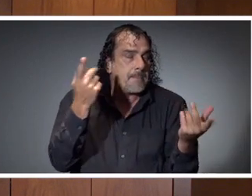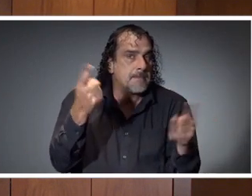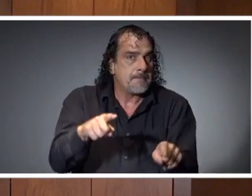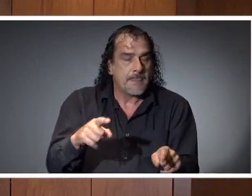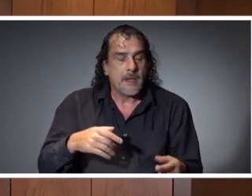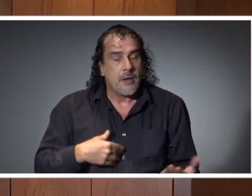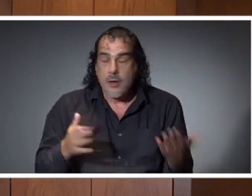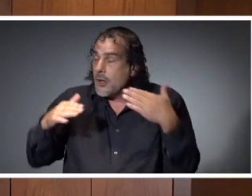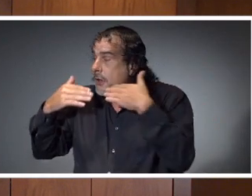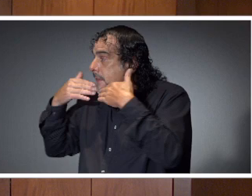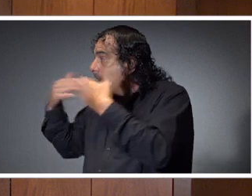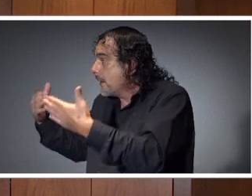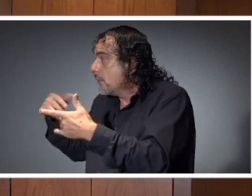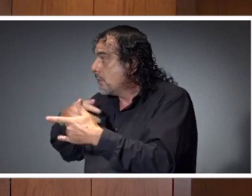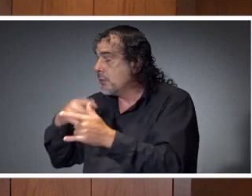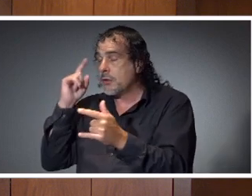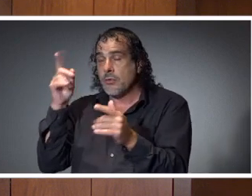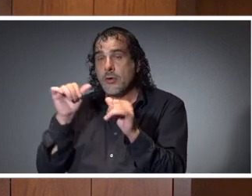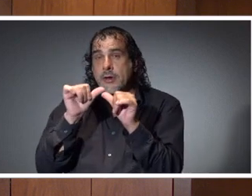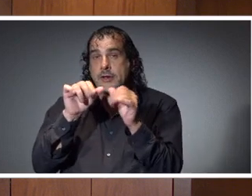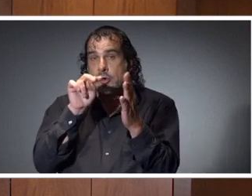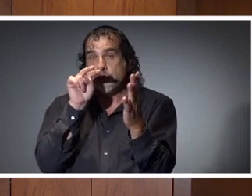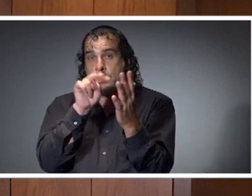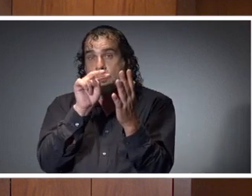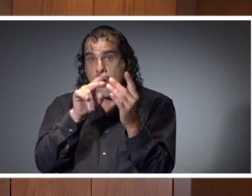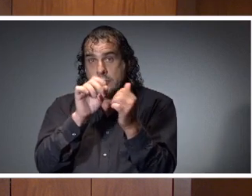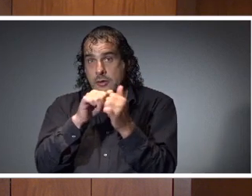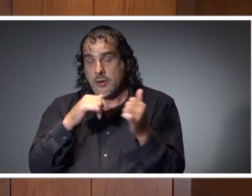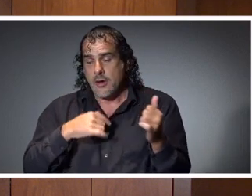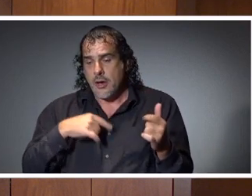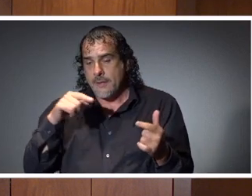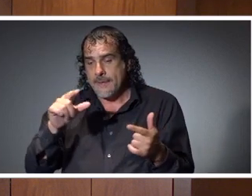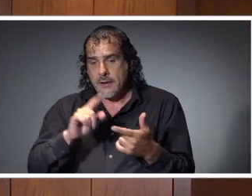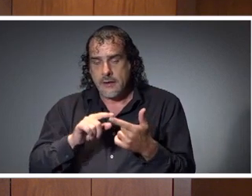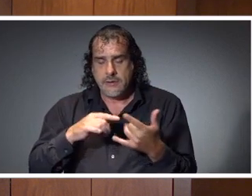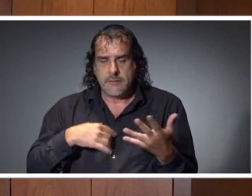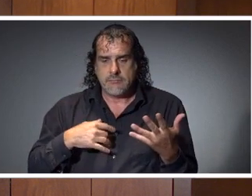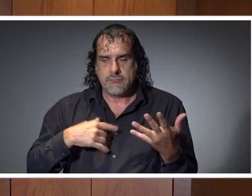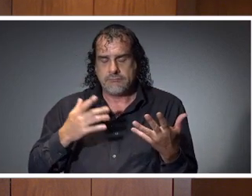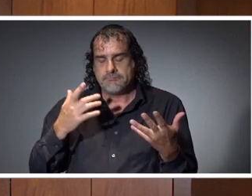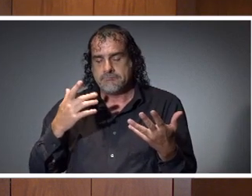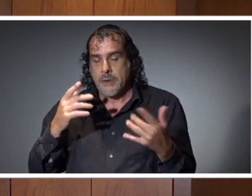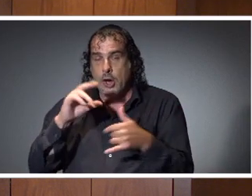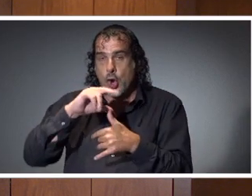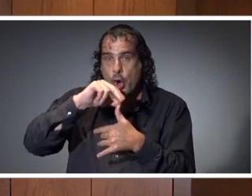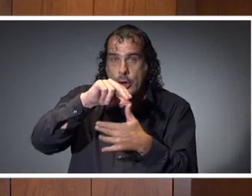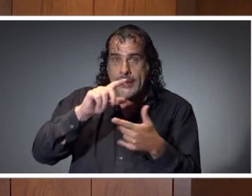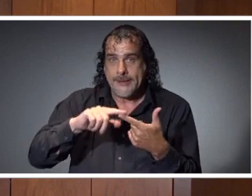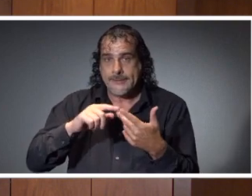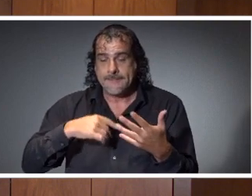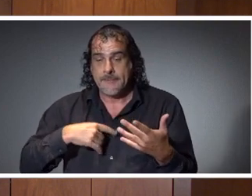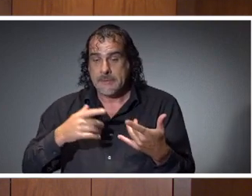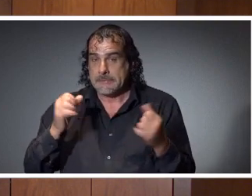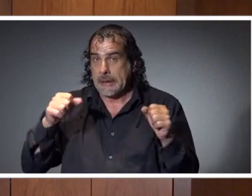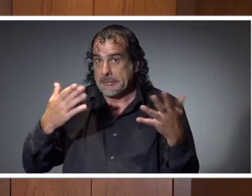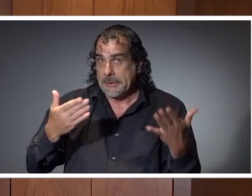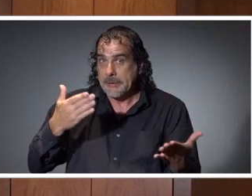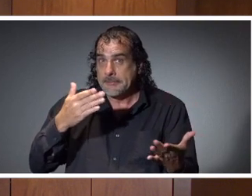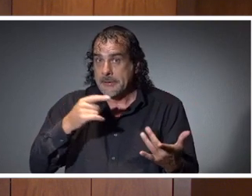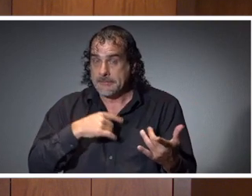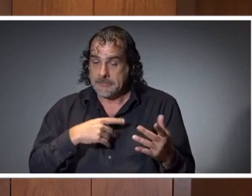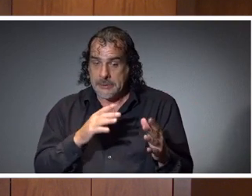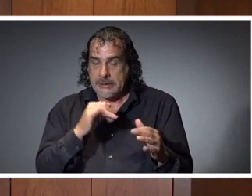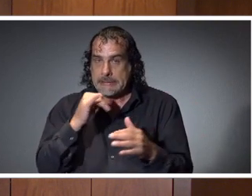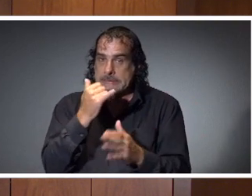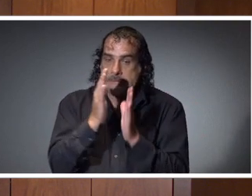to monitor these potential tropical storms, potential hurricanes. We'll continue to pray that they stay away from the